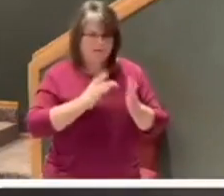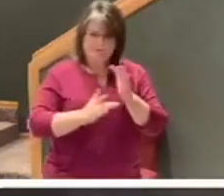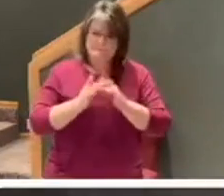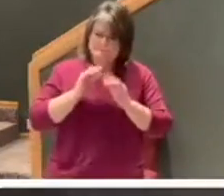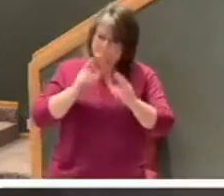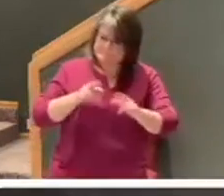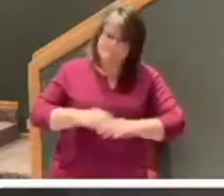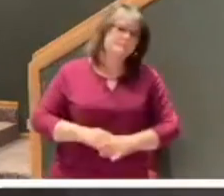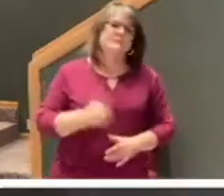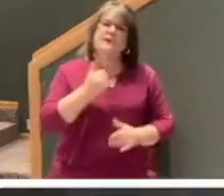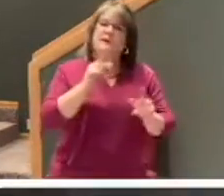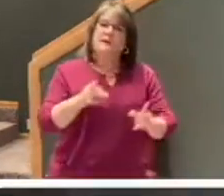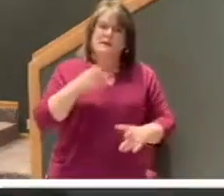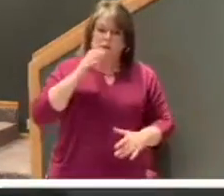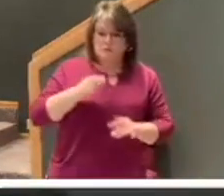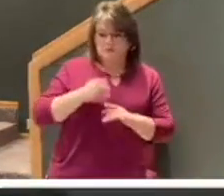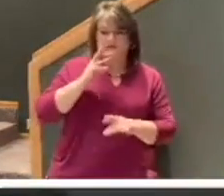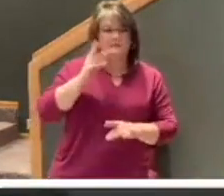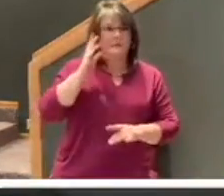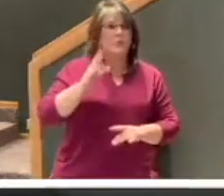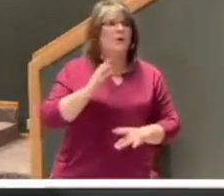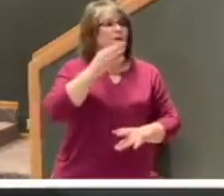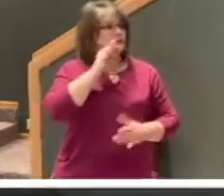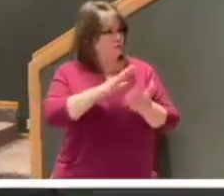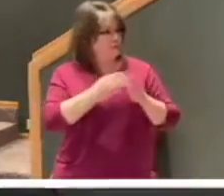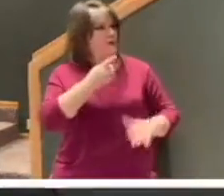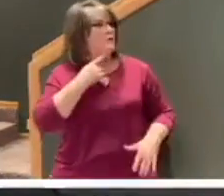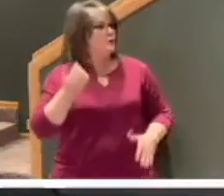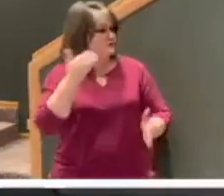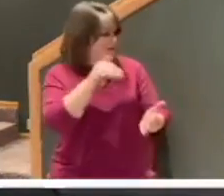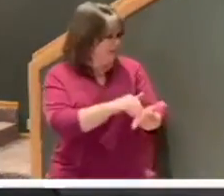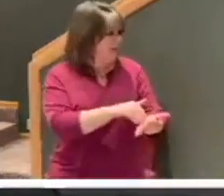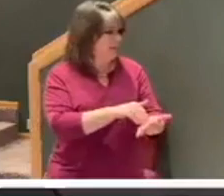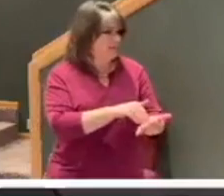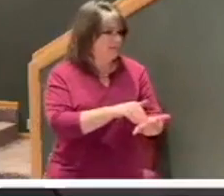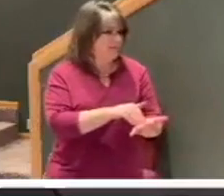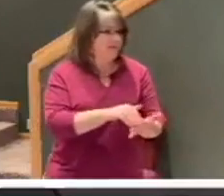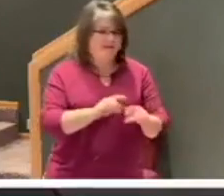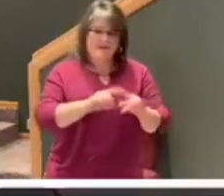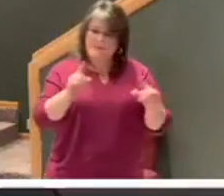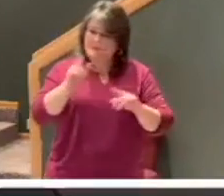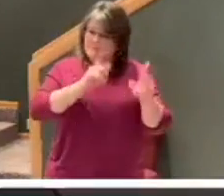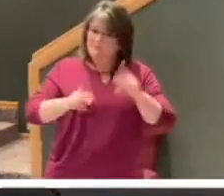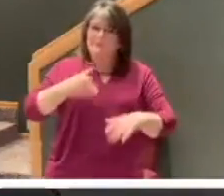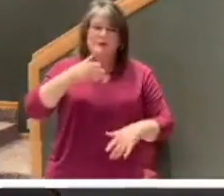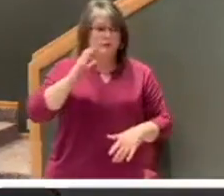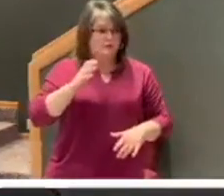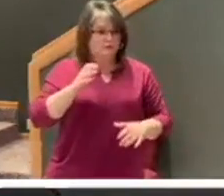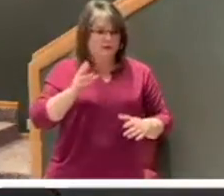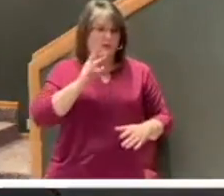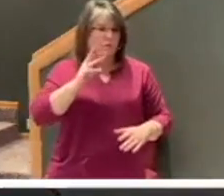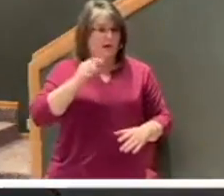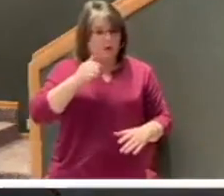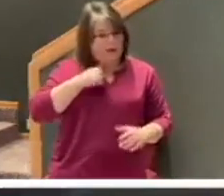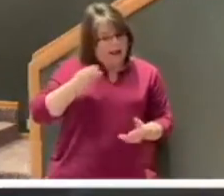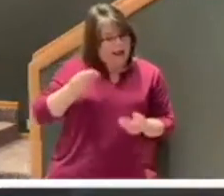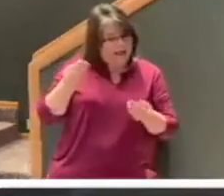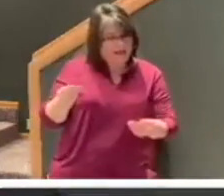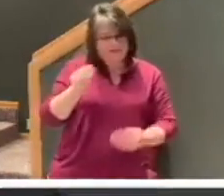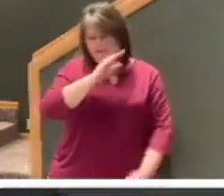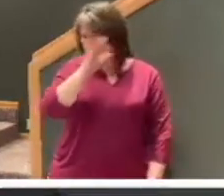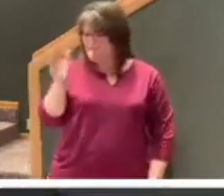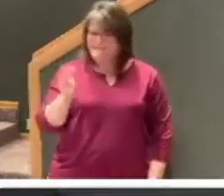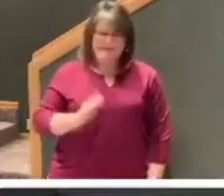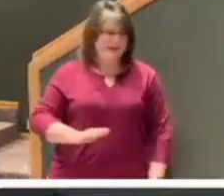replied, "Anyone who drinks this water will soon become thirsty again. But those who drink the water I give will never